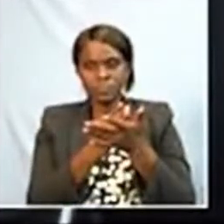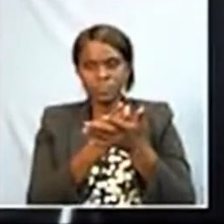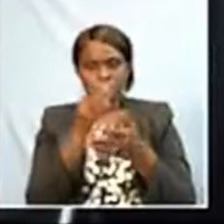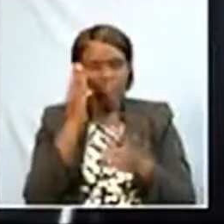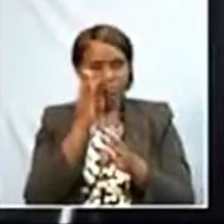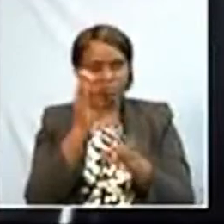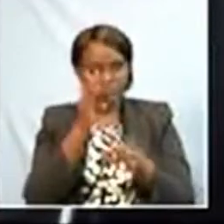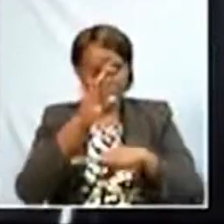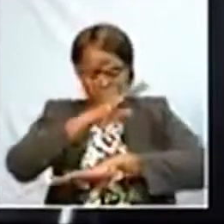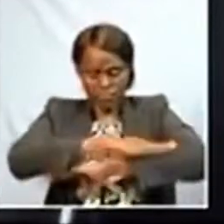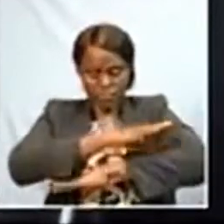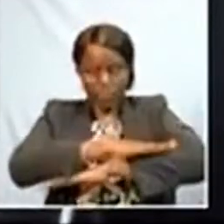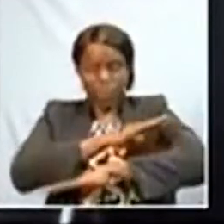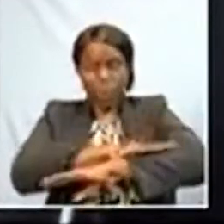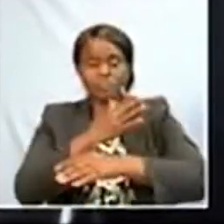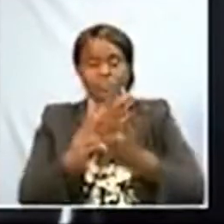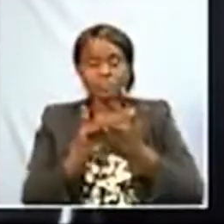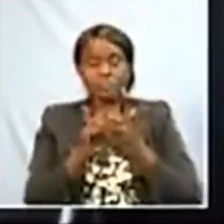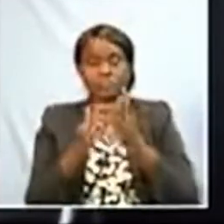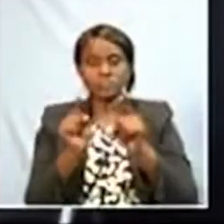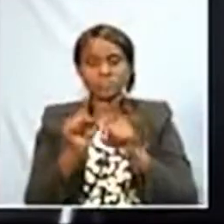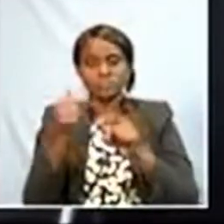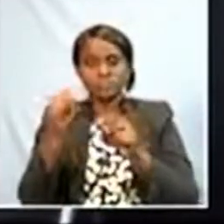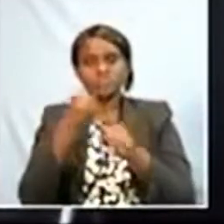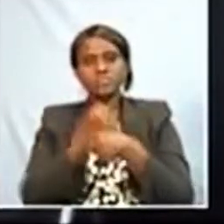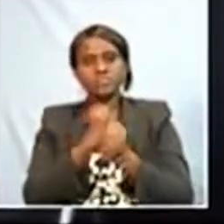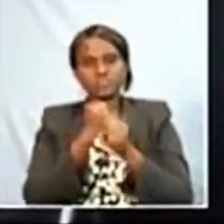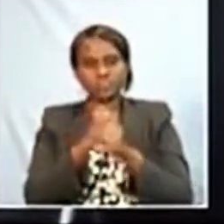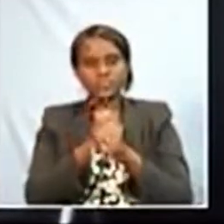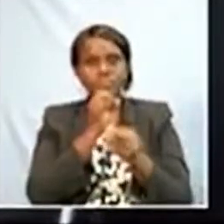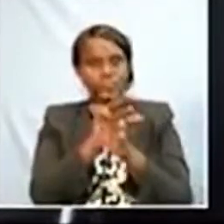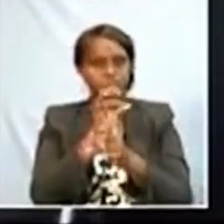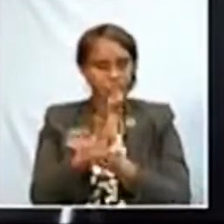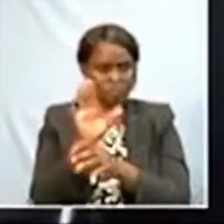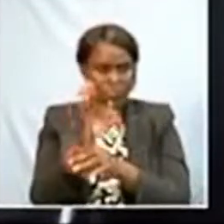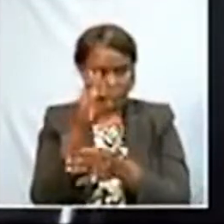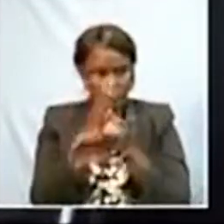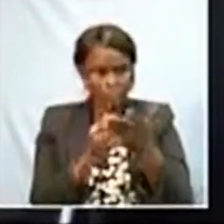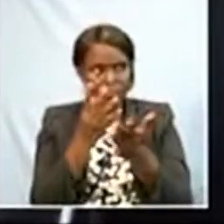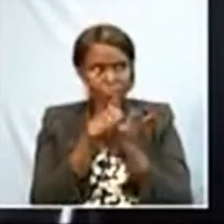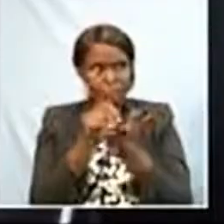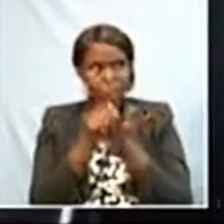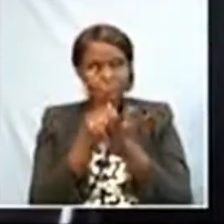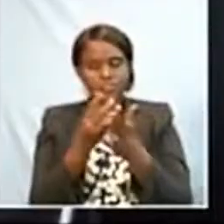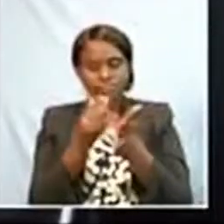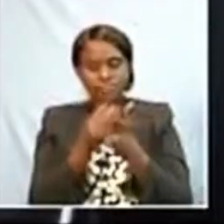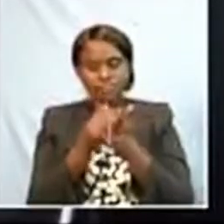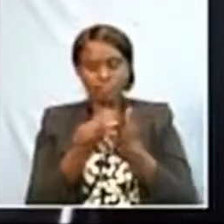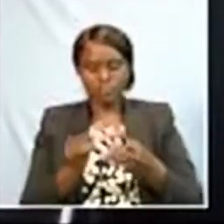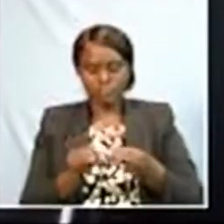desk provision and made available some funds amounting to